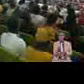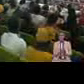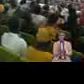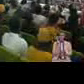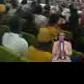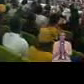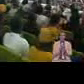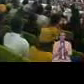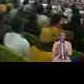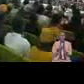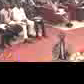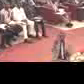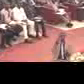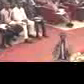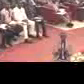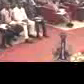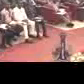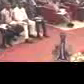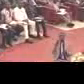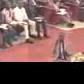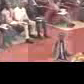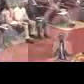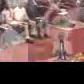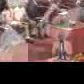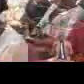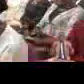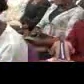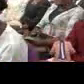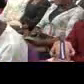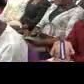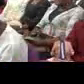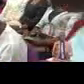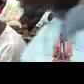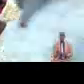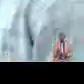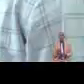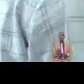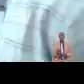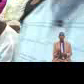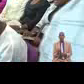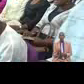Anything that will injure my brothers and sisters physically.